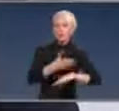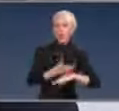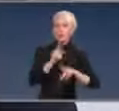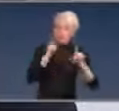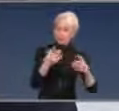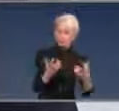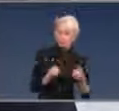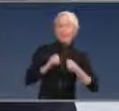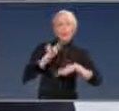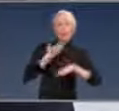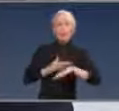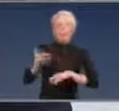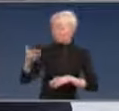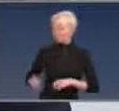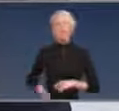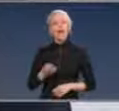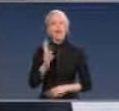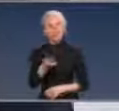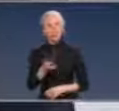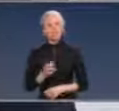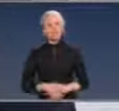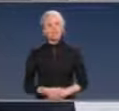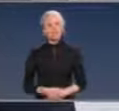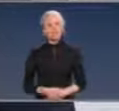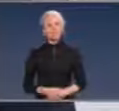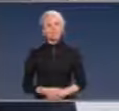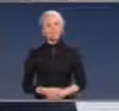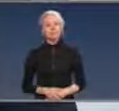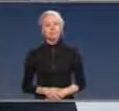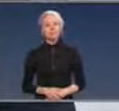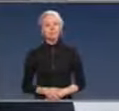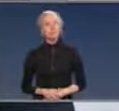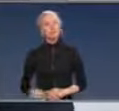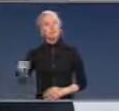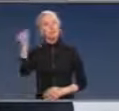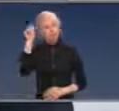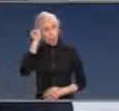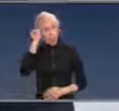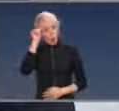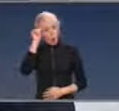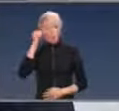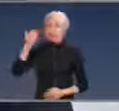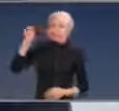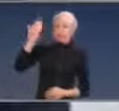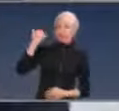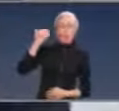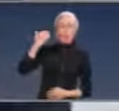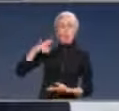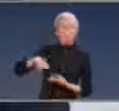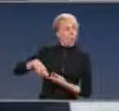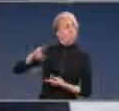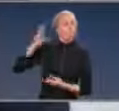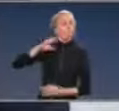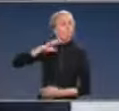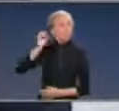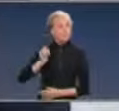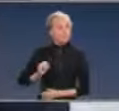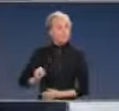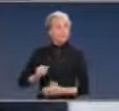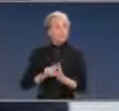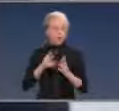talked about the figures on the headline rate some months ago, we know that the rate was higher. And so we've done the work to actually assess that